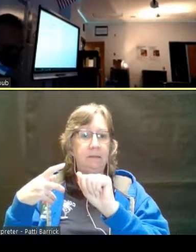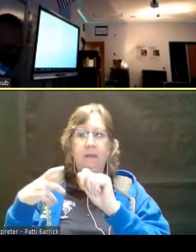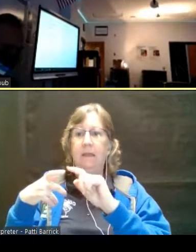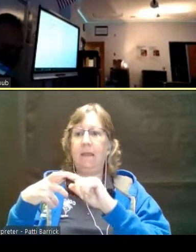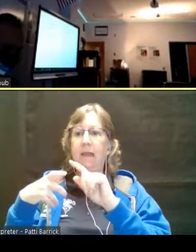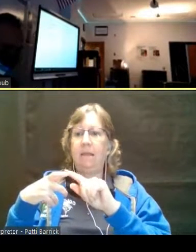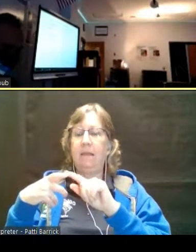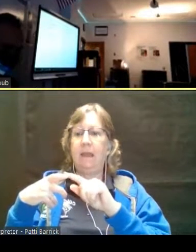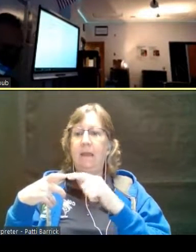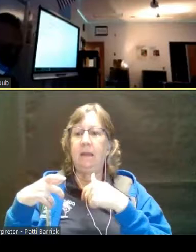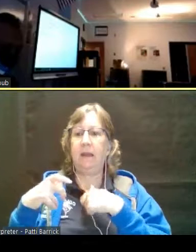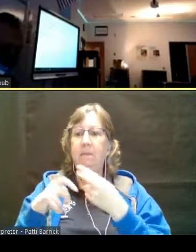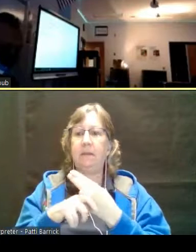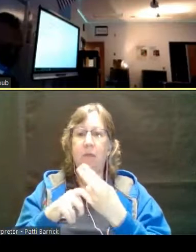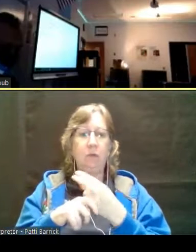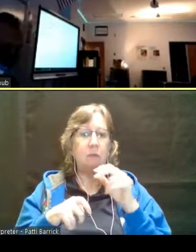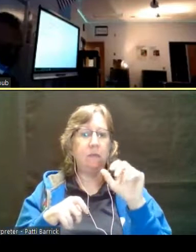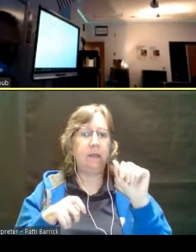attribute,